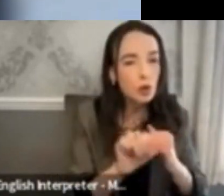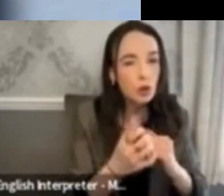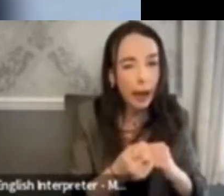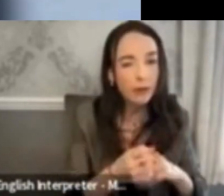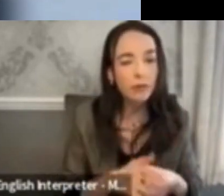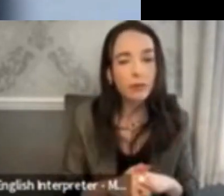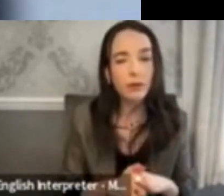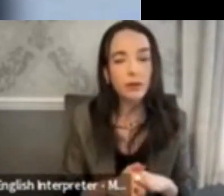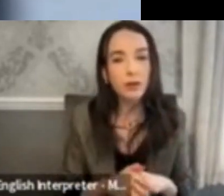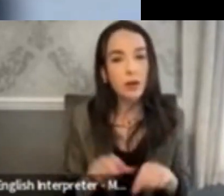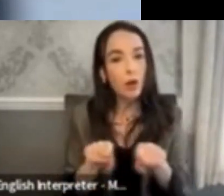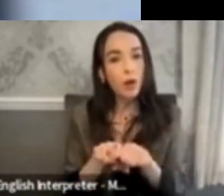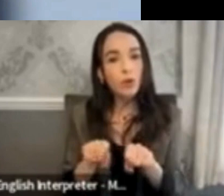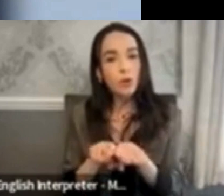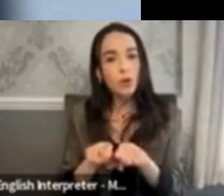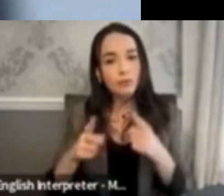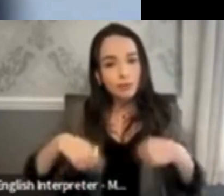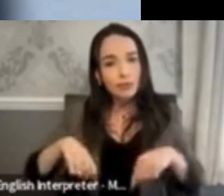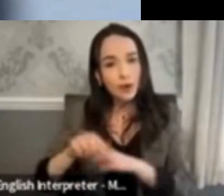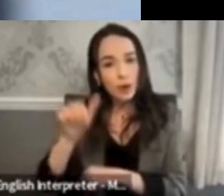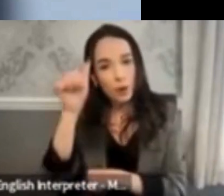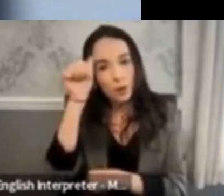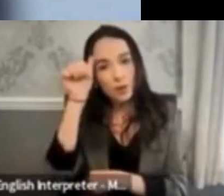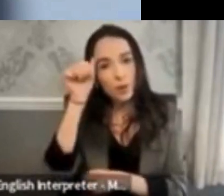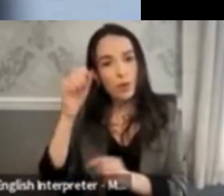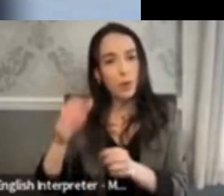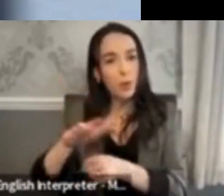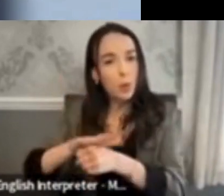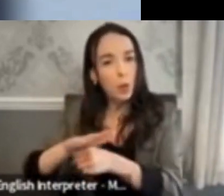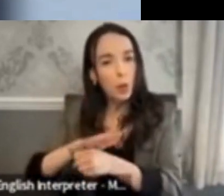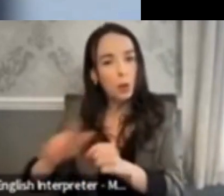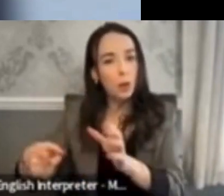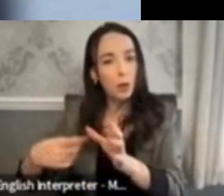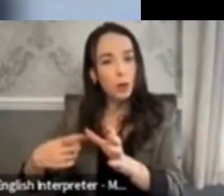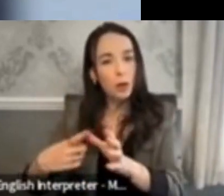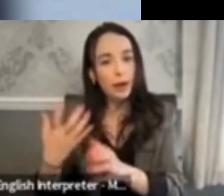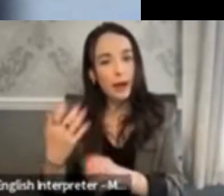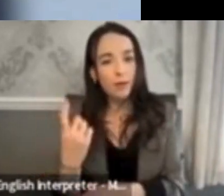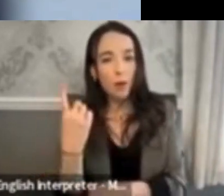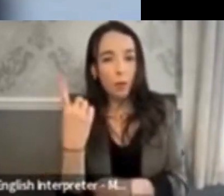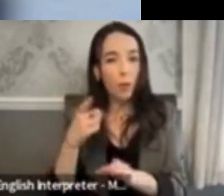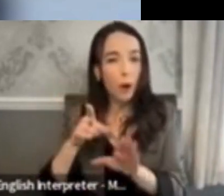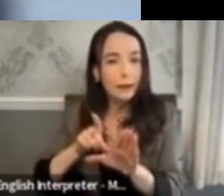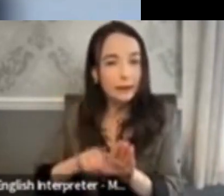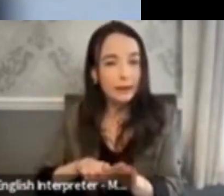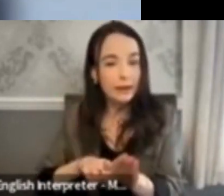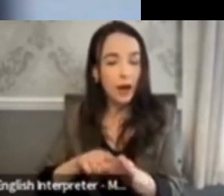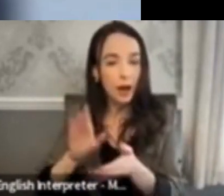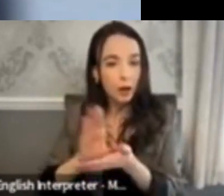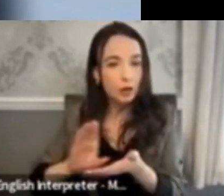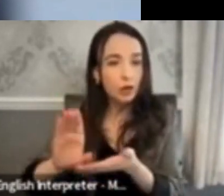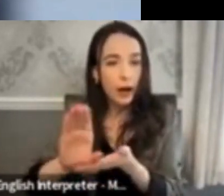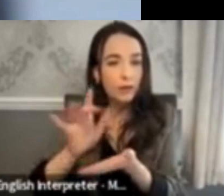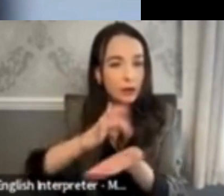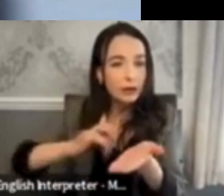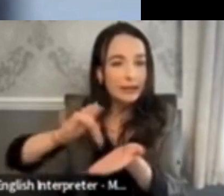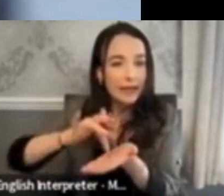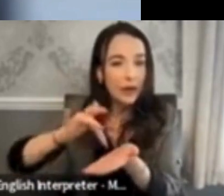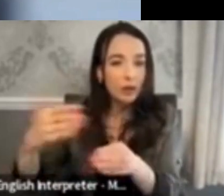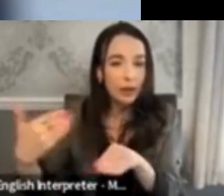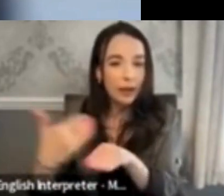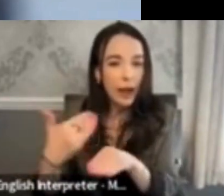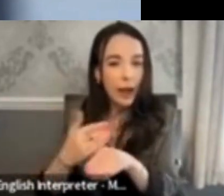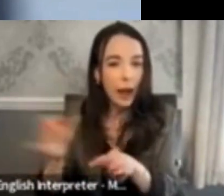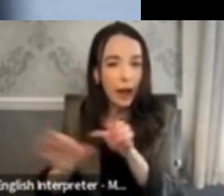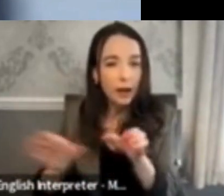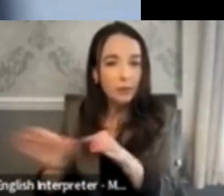mindful that local authorities have received a one-year grant for financial year 24-25 for centrally employed staff, including music